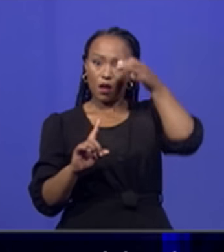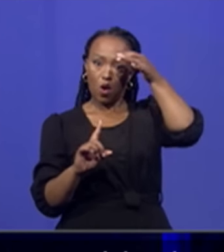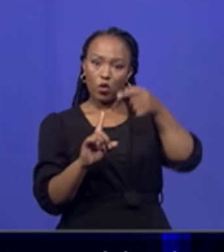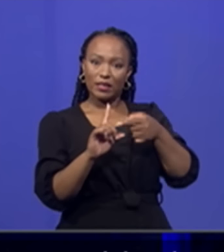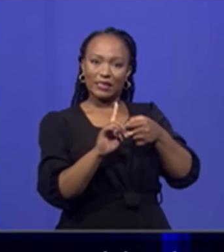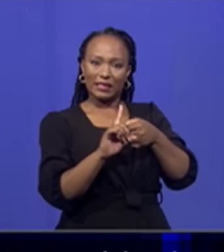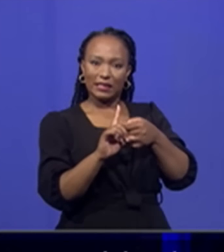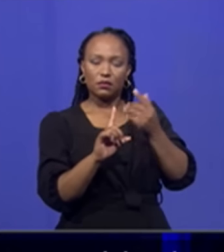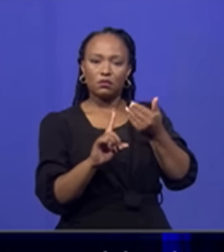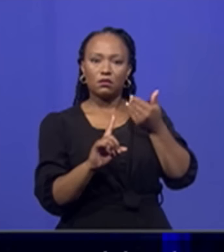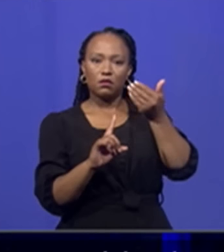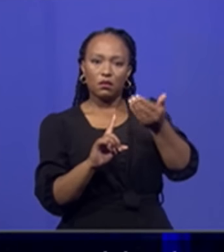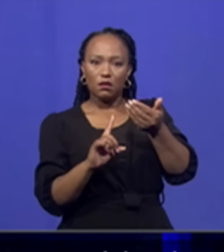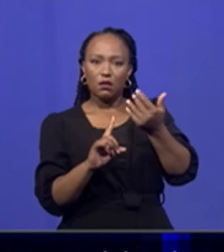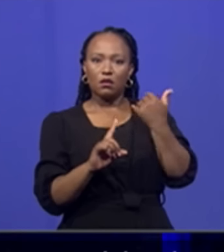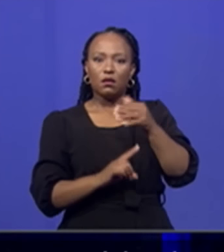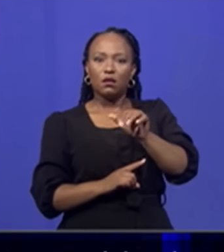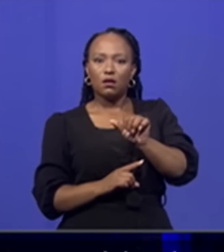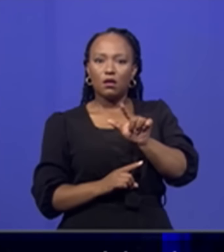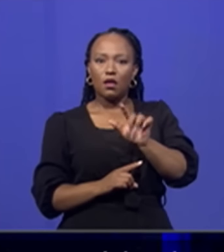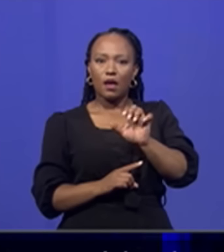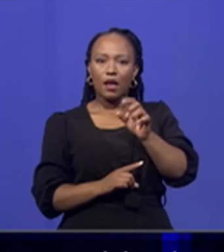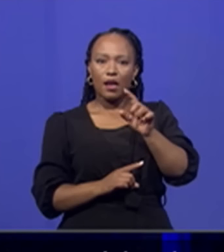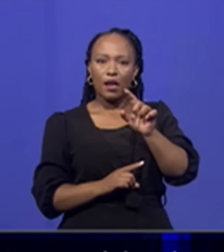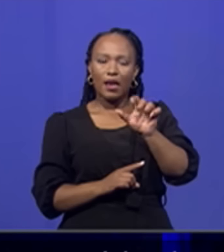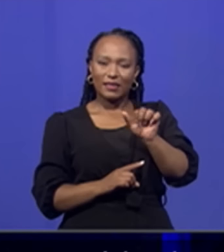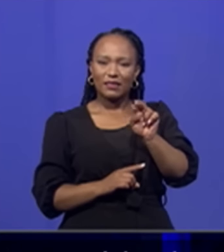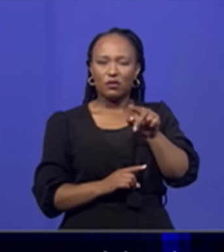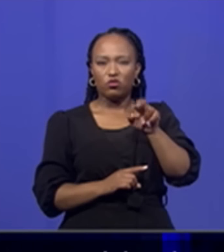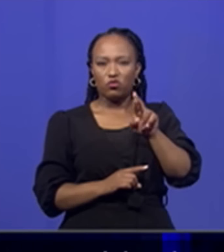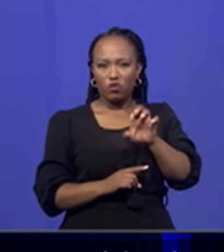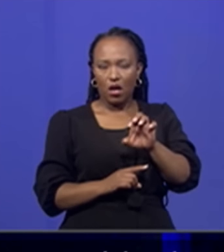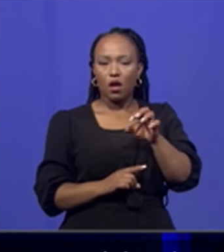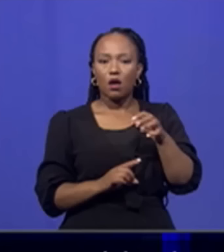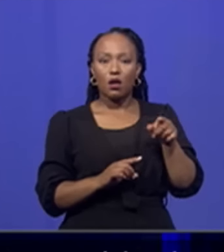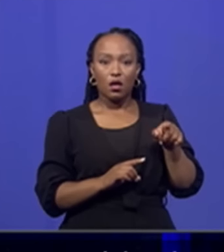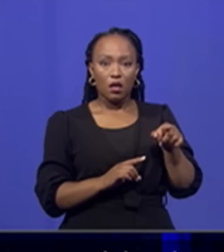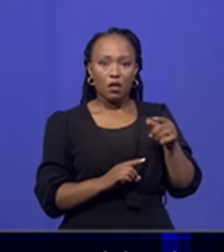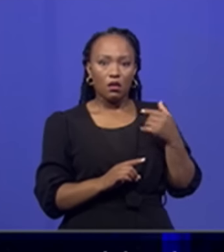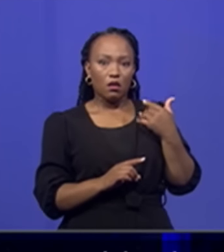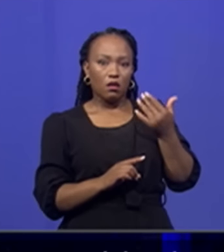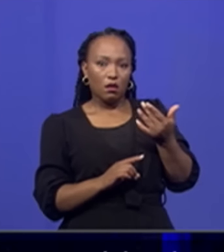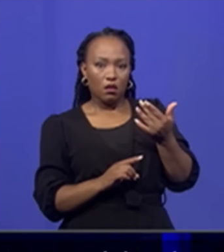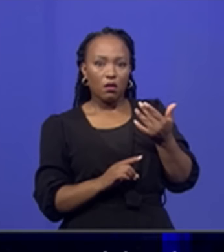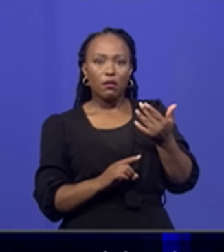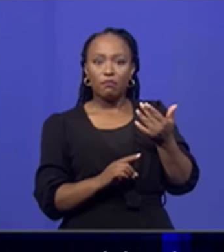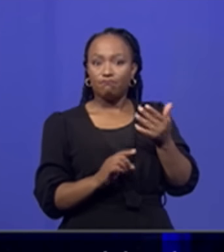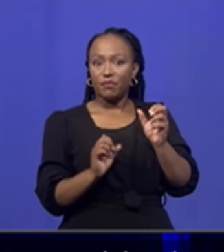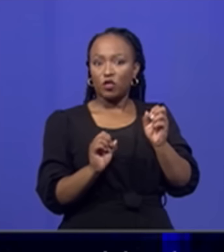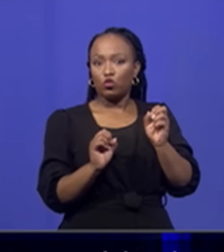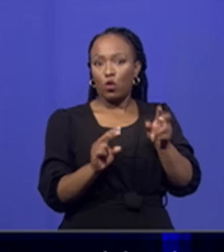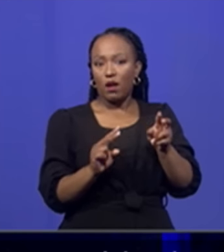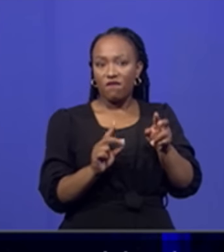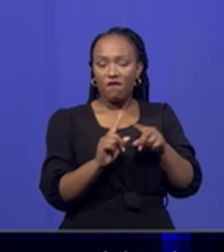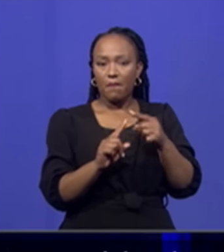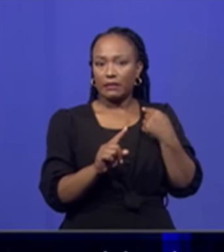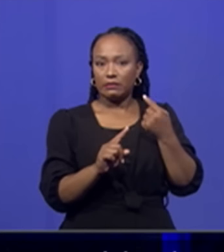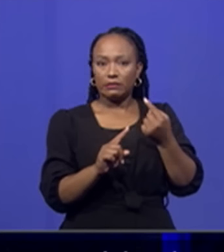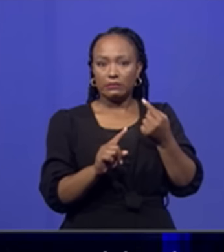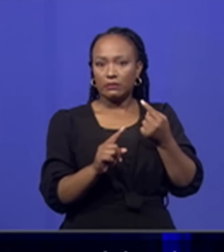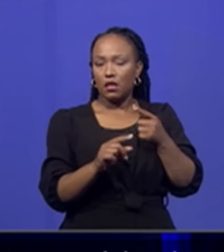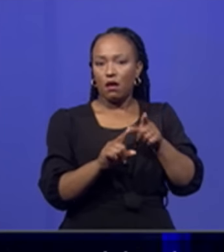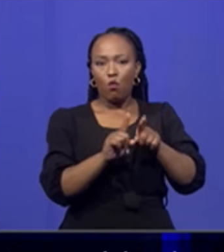sehlohong ka morao ho tloha ha Alexandre Lafitte. Gallants e bapetse dipapadi tse 12 empa ha e so hlole le ha e le nngwe ya